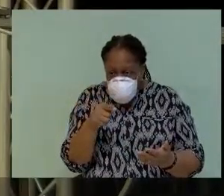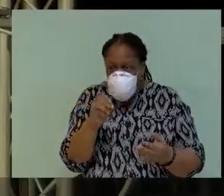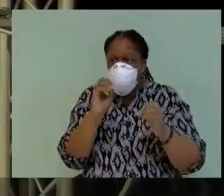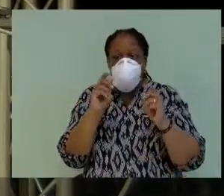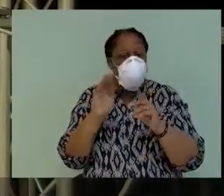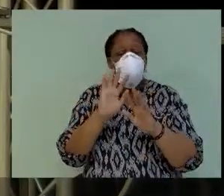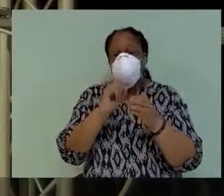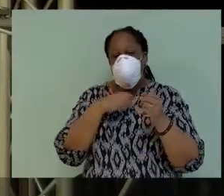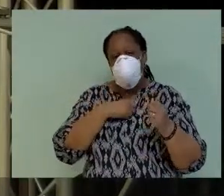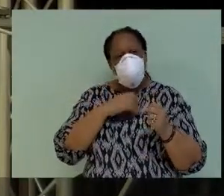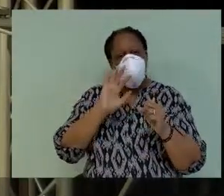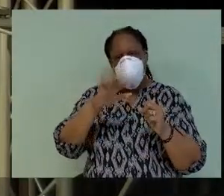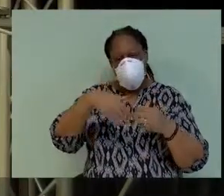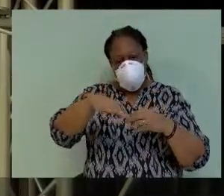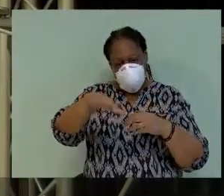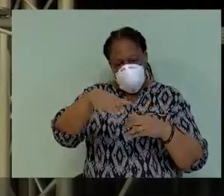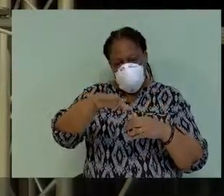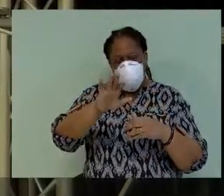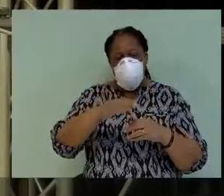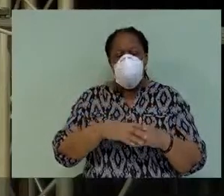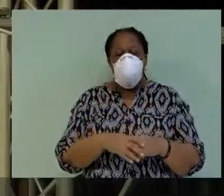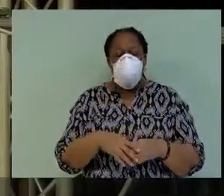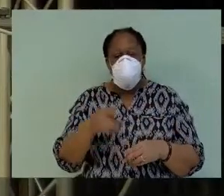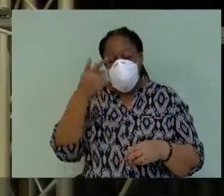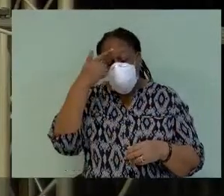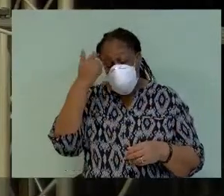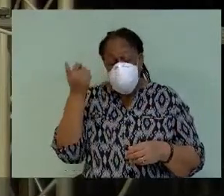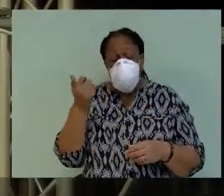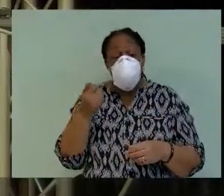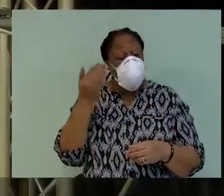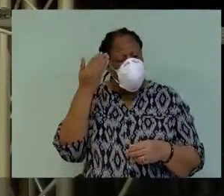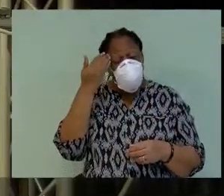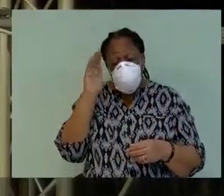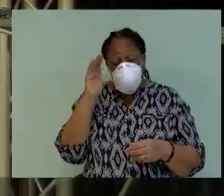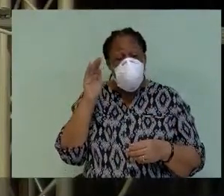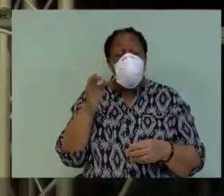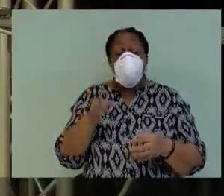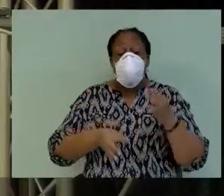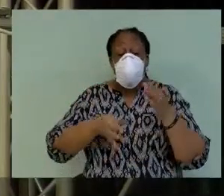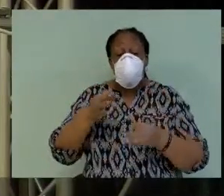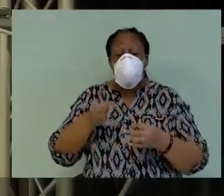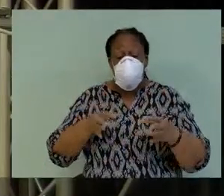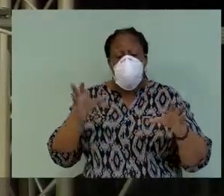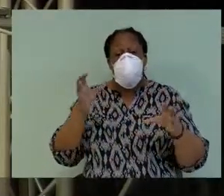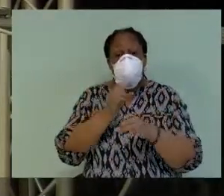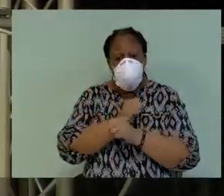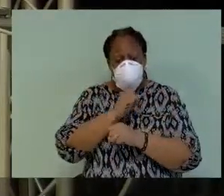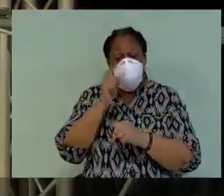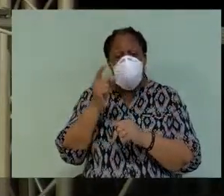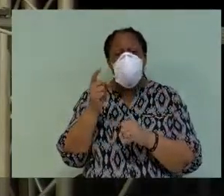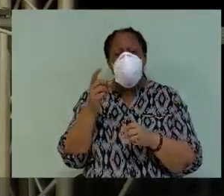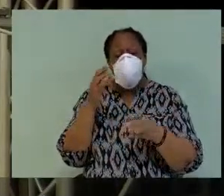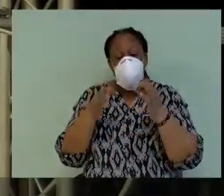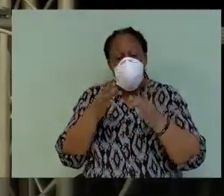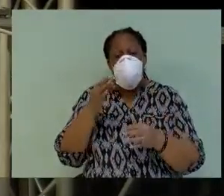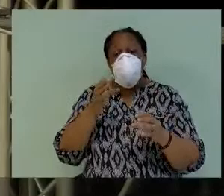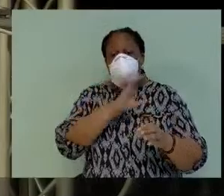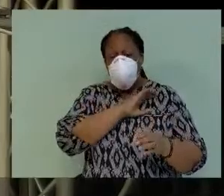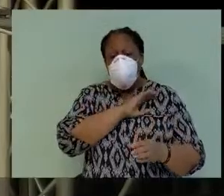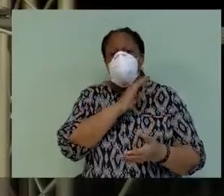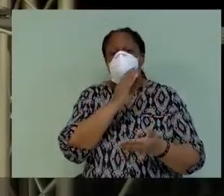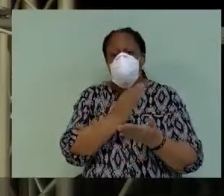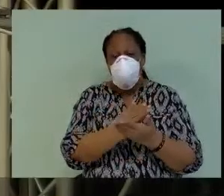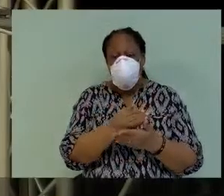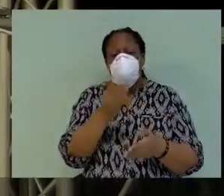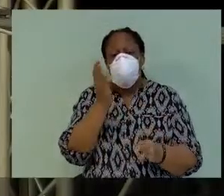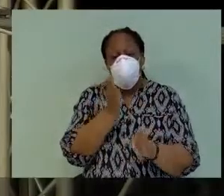because you might just find yourself in violation of the law should police stop the vehicle